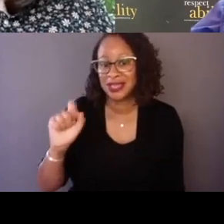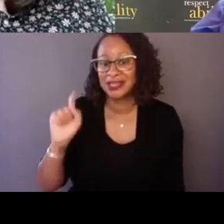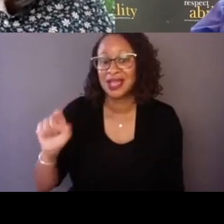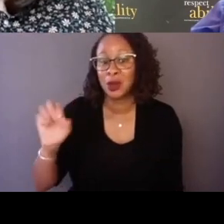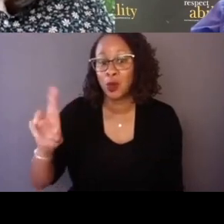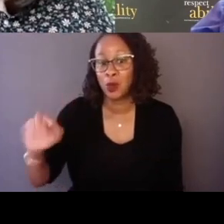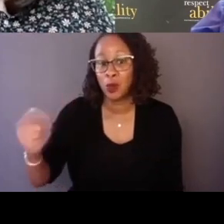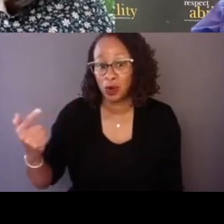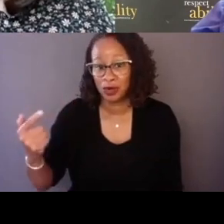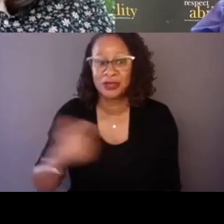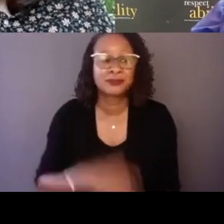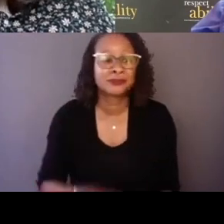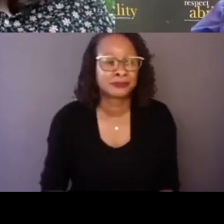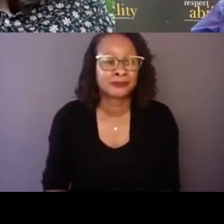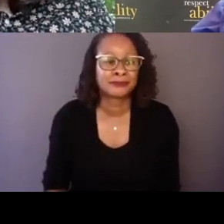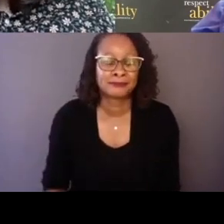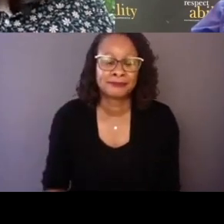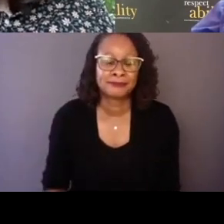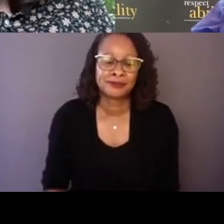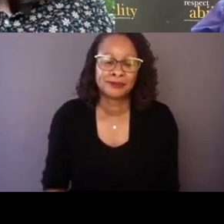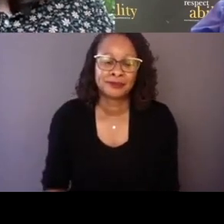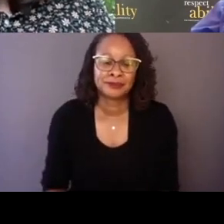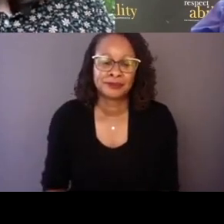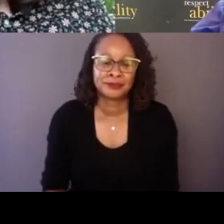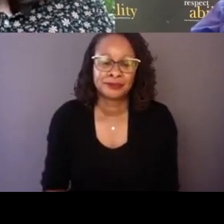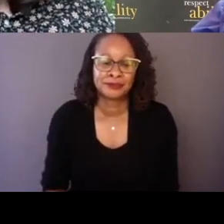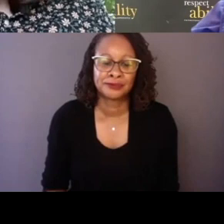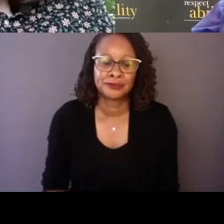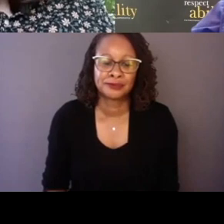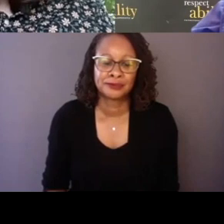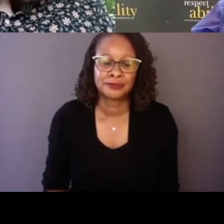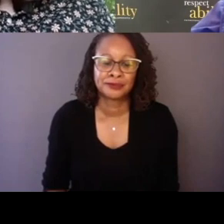miusa.org, and also at